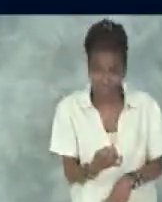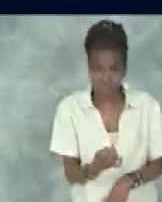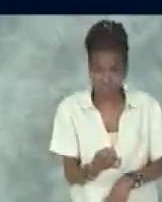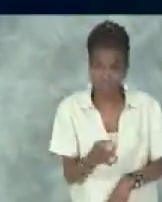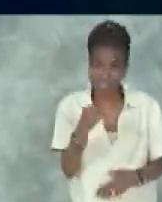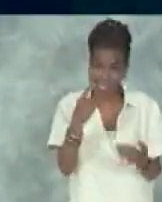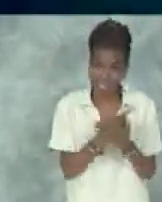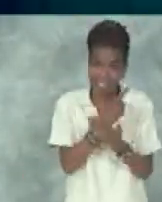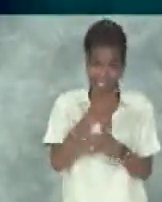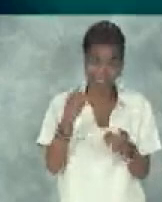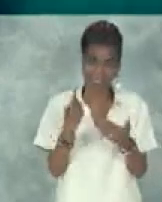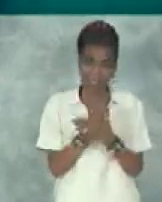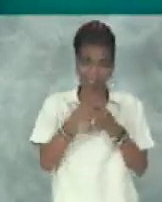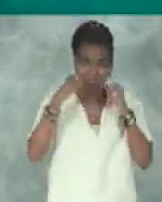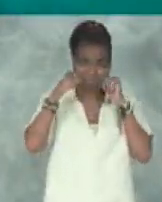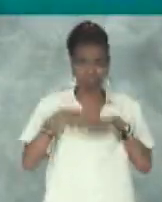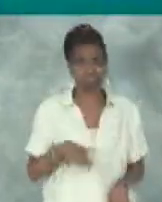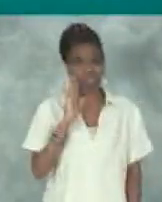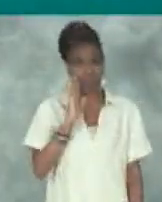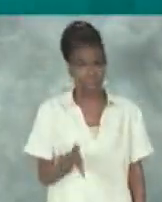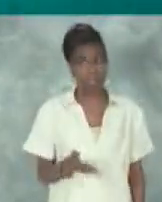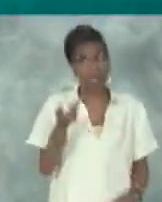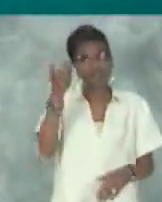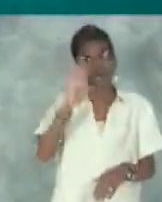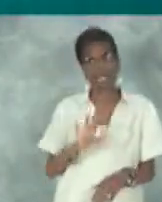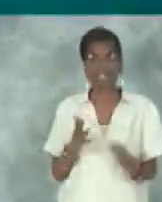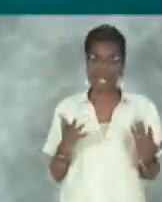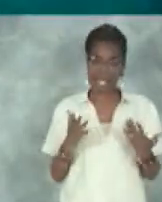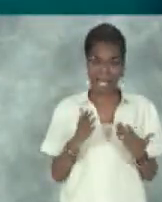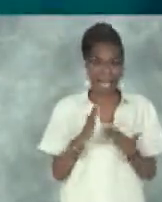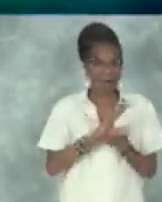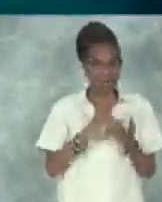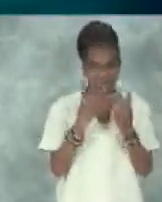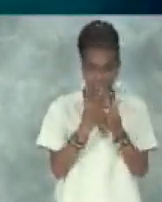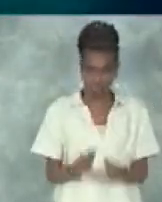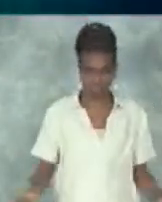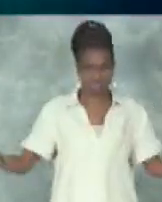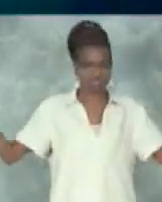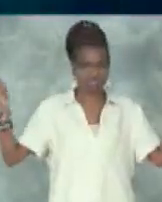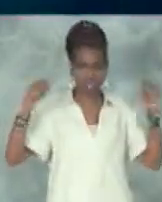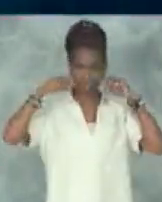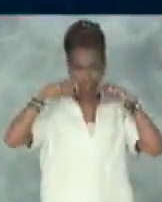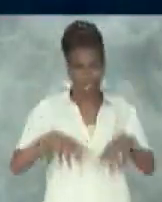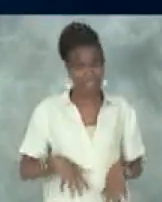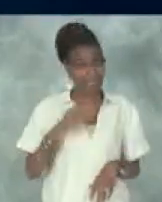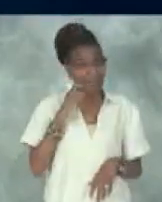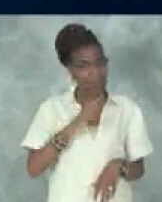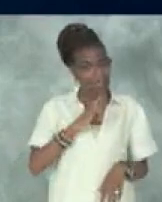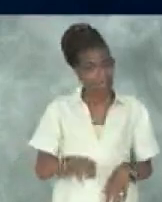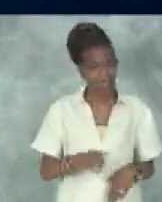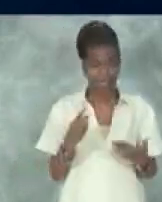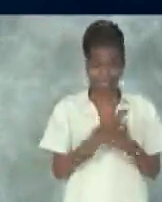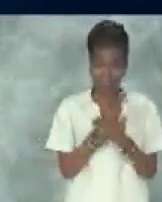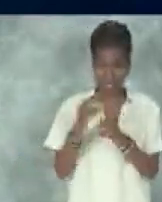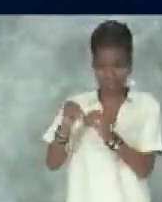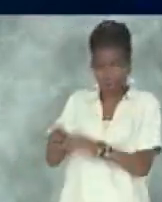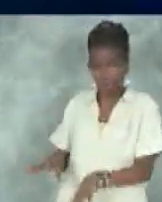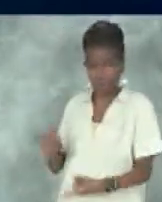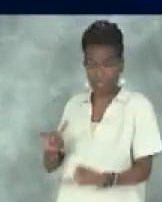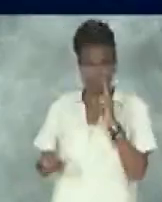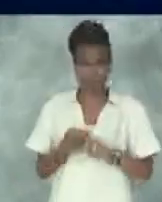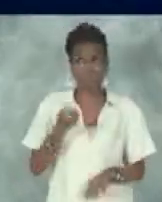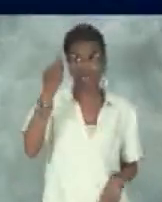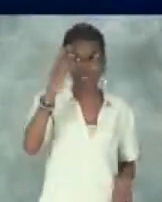cry sometimes, but God will wipe your tears away. I tell you the truth, you're going to lose some friends, but